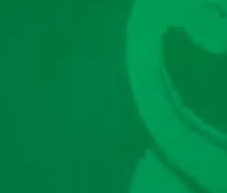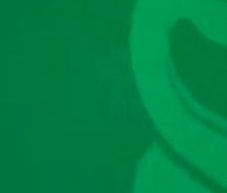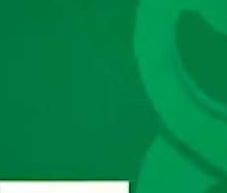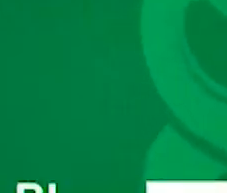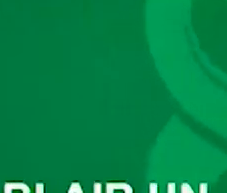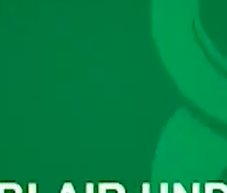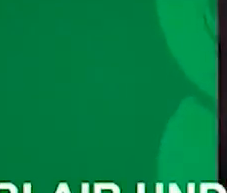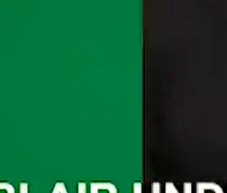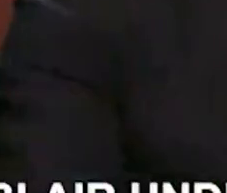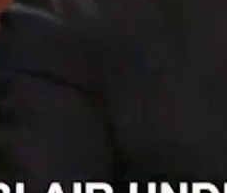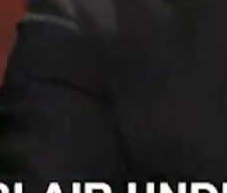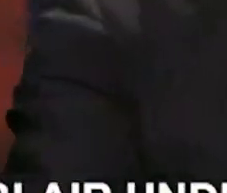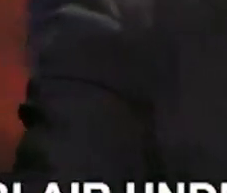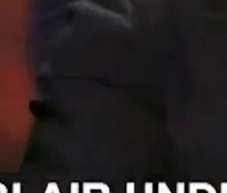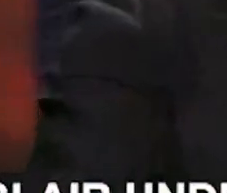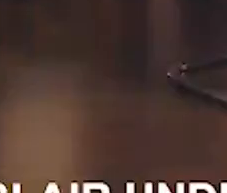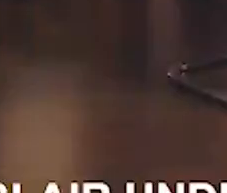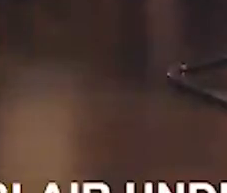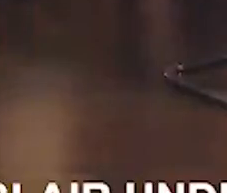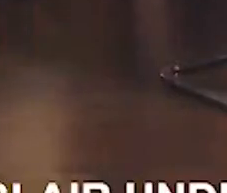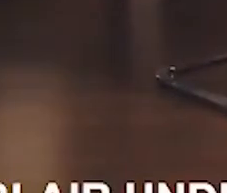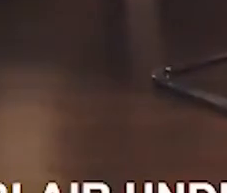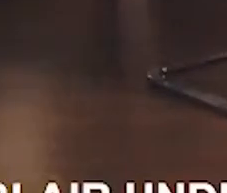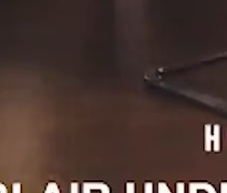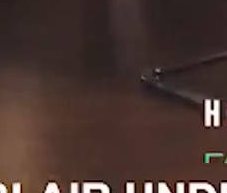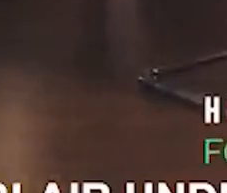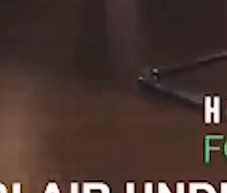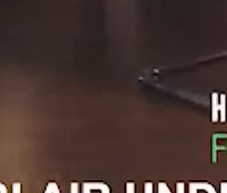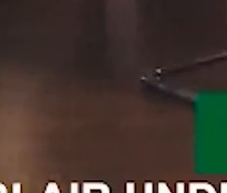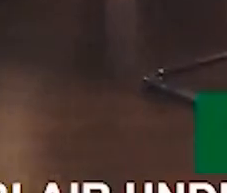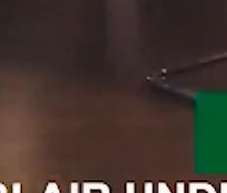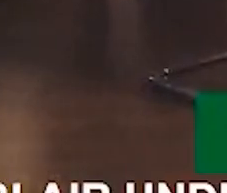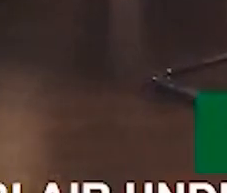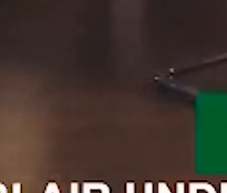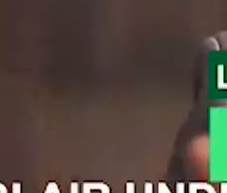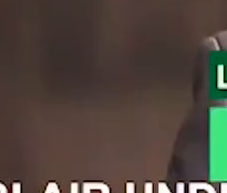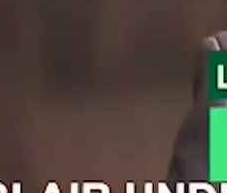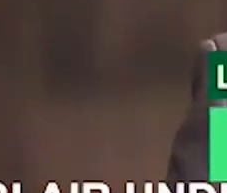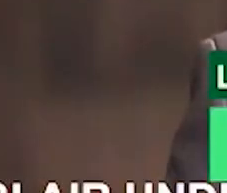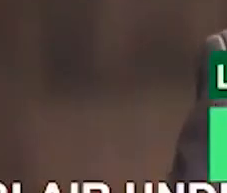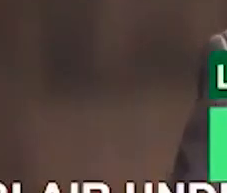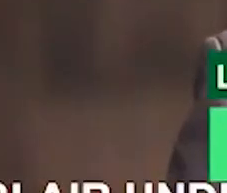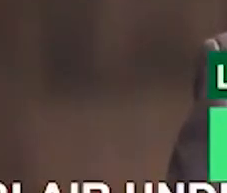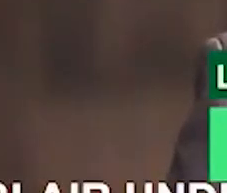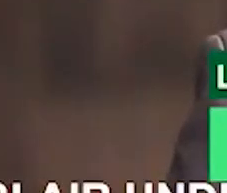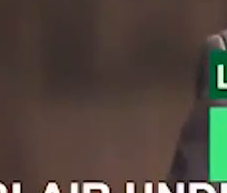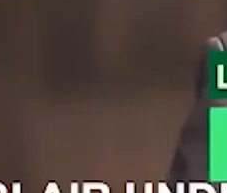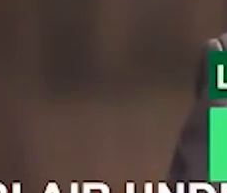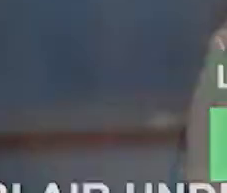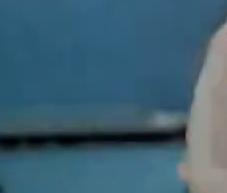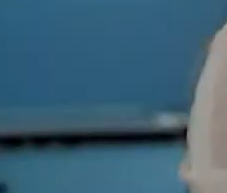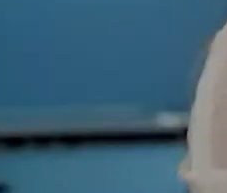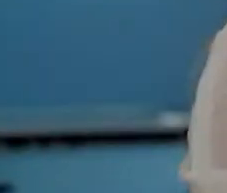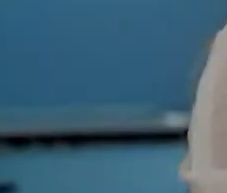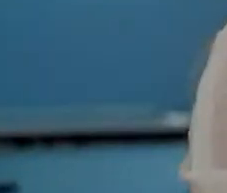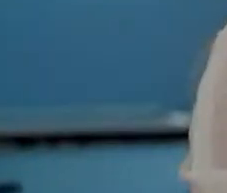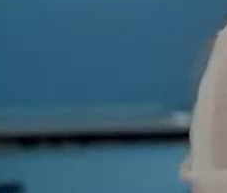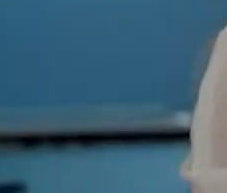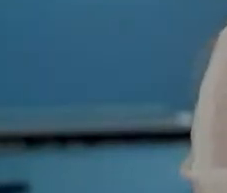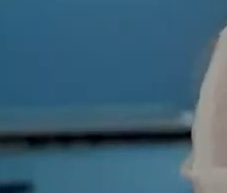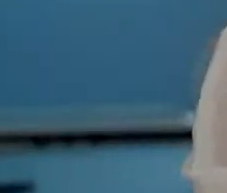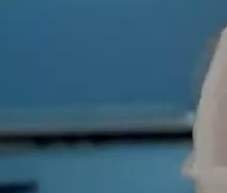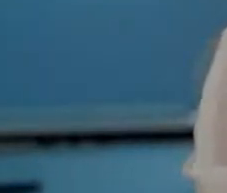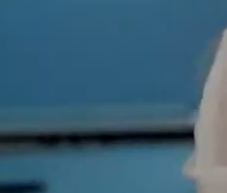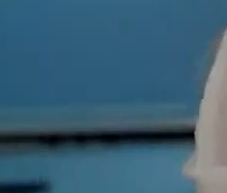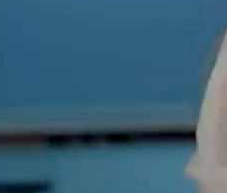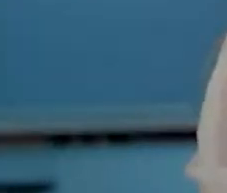With us is actor-director Blair Underwood. So, Mr. Blair Underwood, it's an honor to be here with you. What would you say to the skeptics out there about